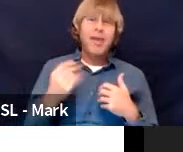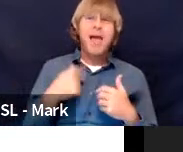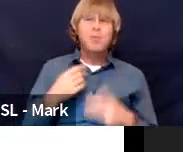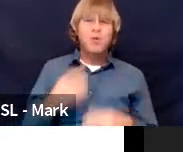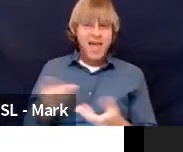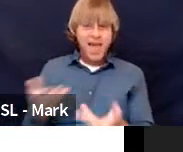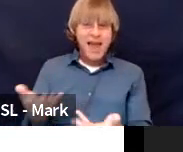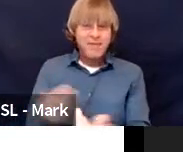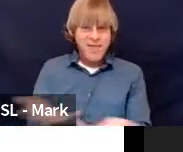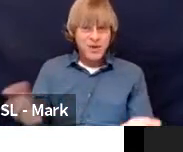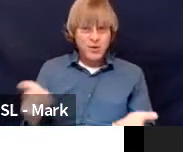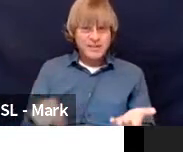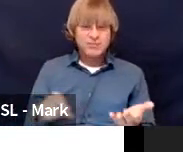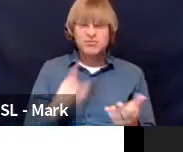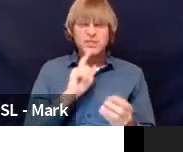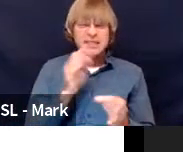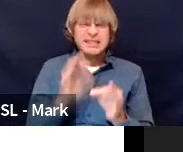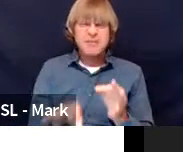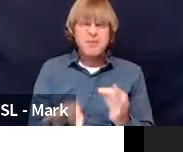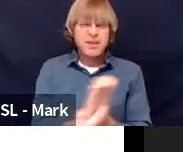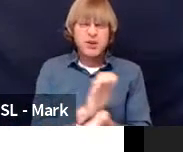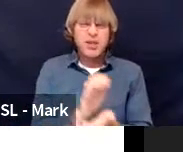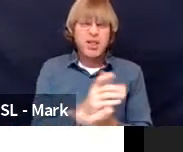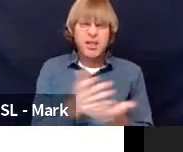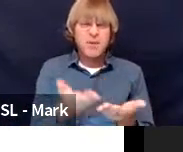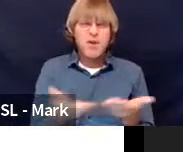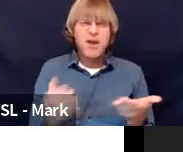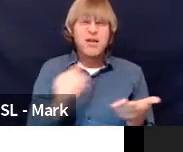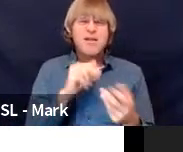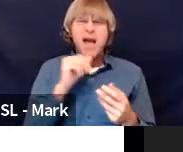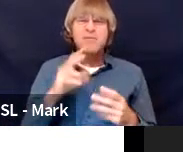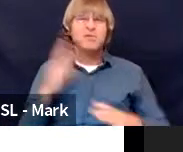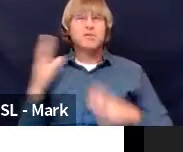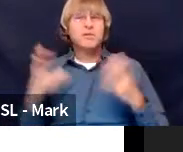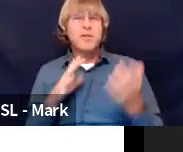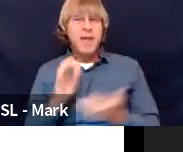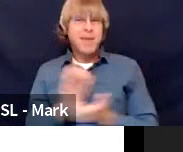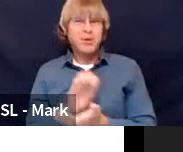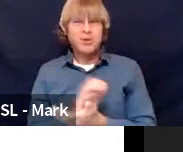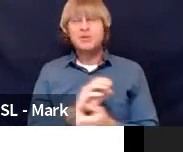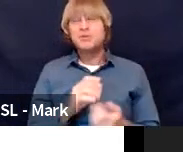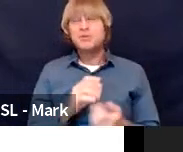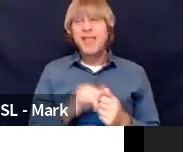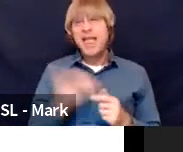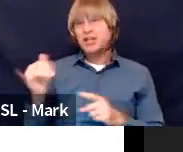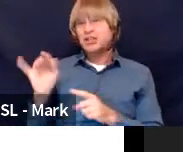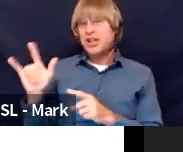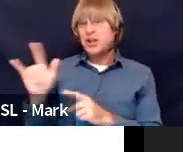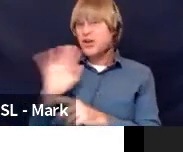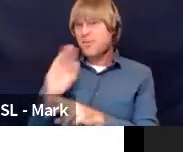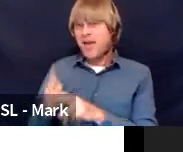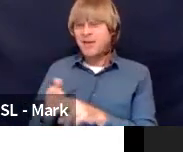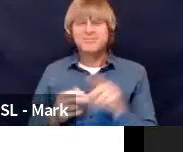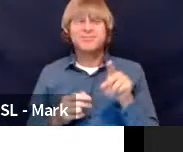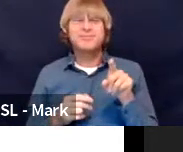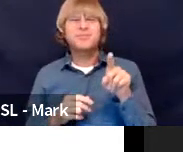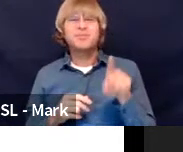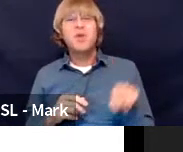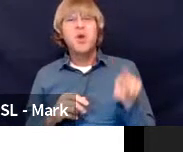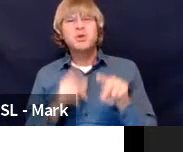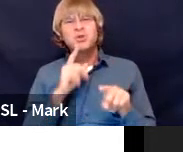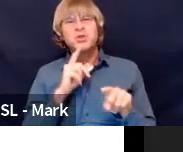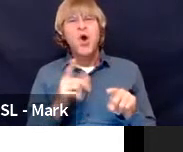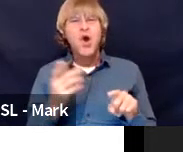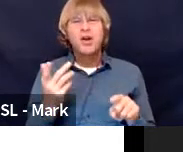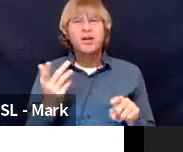provide everything that you needed. Very simple materials, not like the very nice paper Jill was just showing. These are